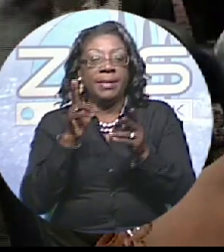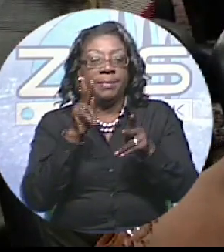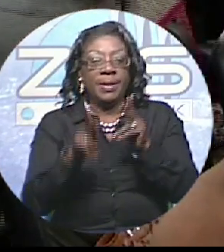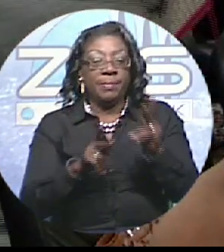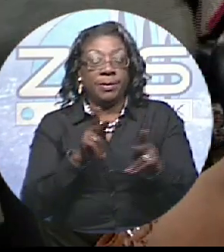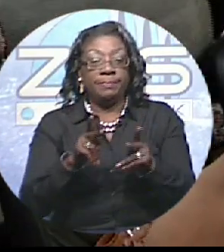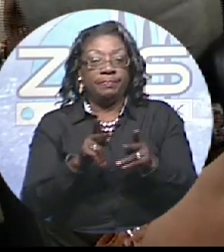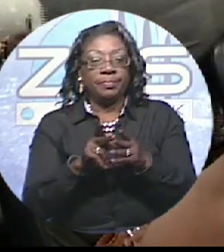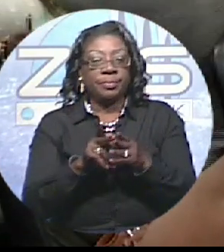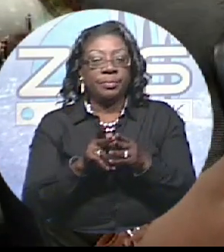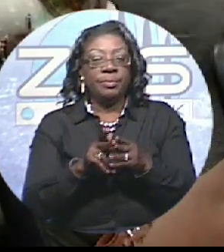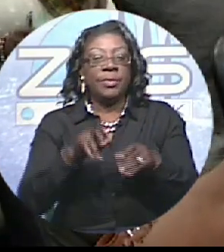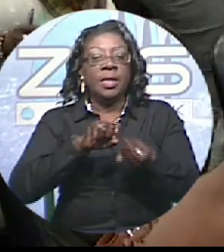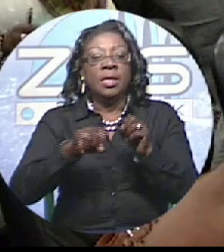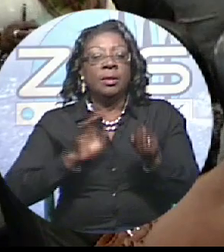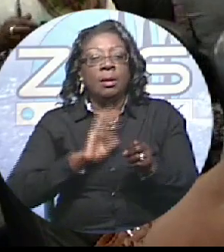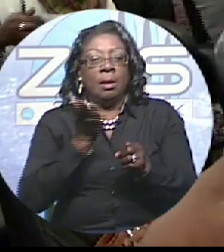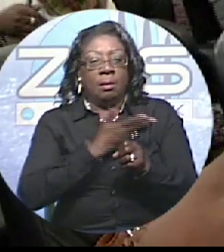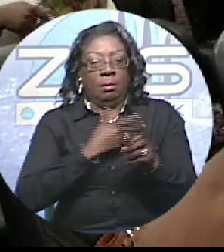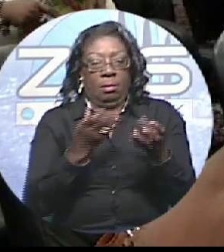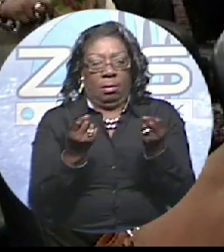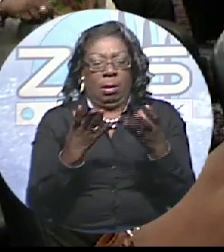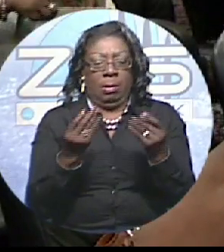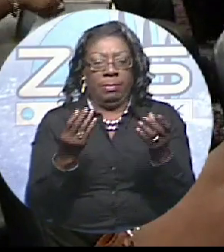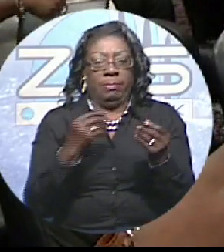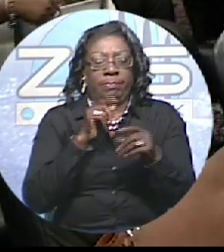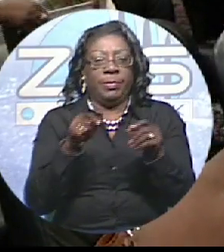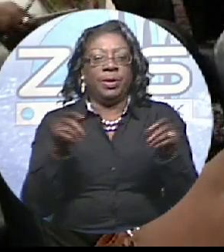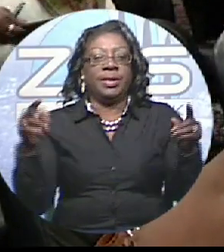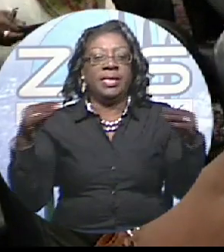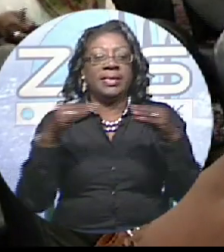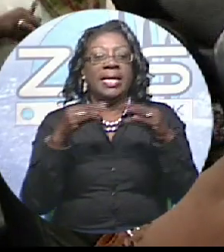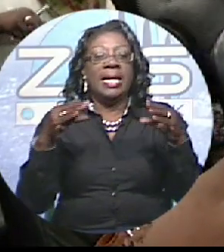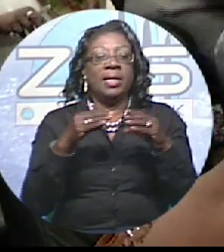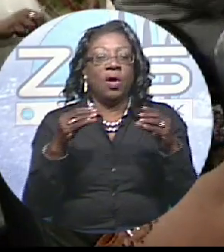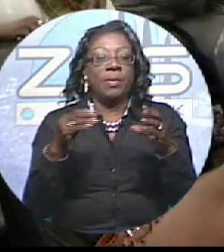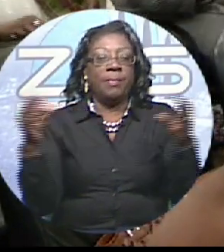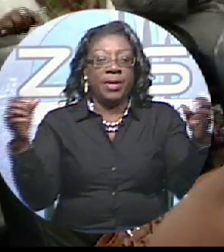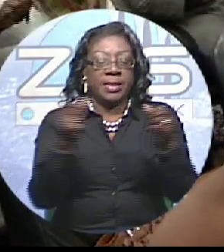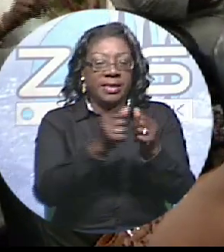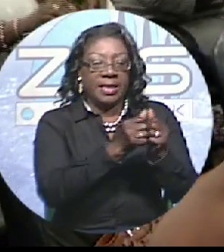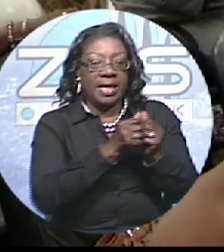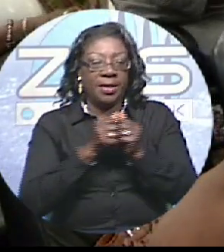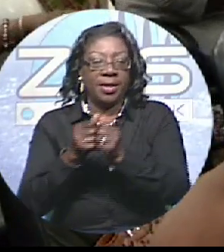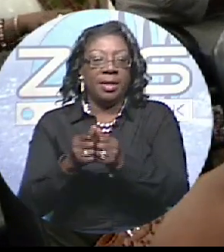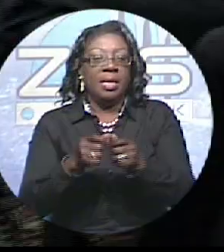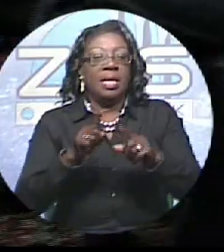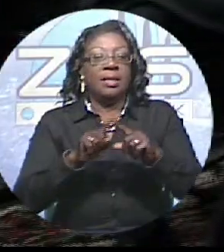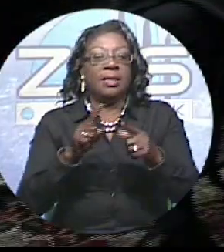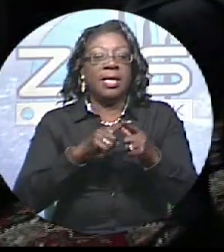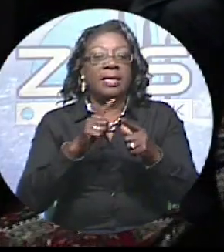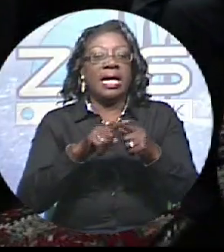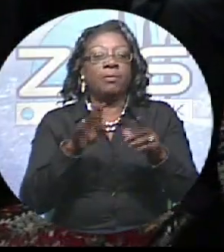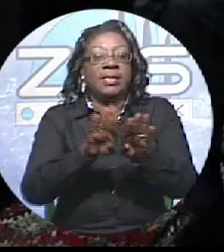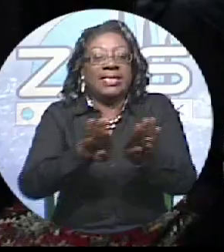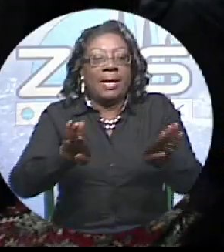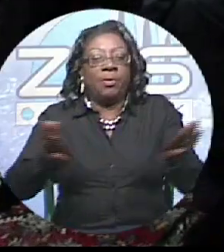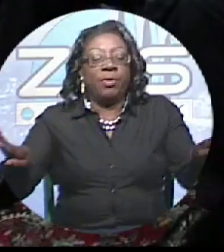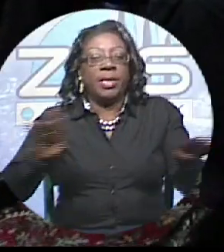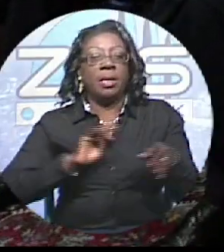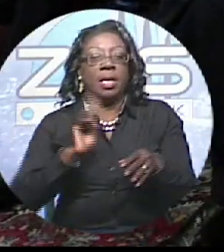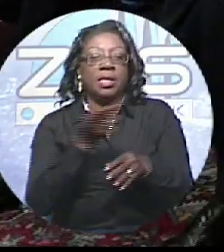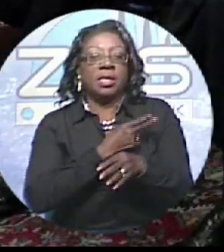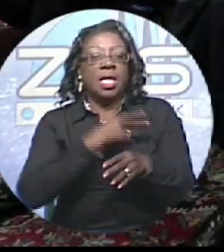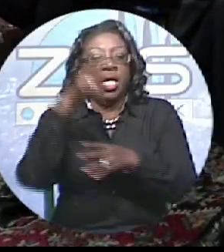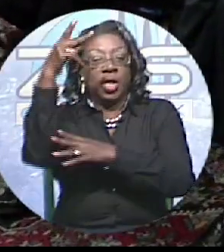the healthcare system. So we have many more commonalities that bring us together than separate us. The Prime Minister has made